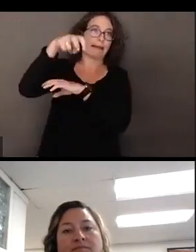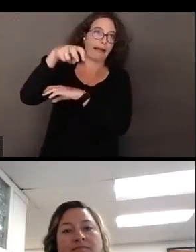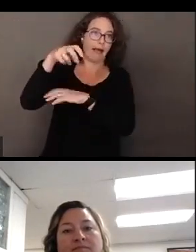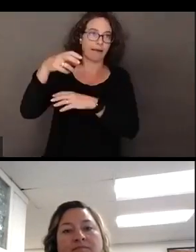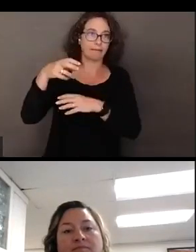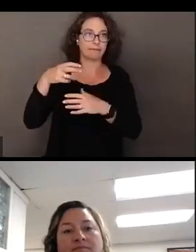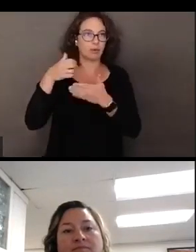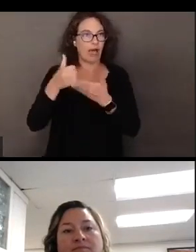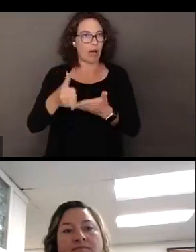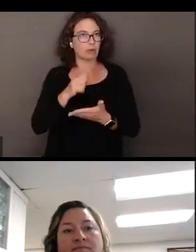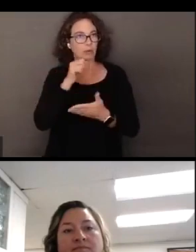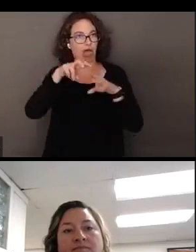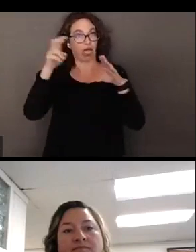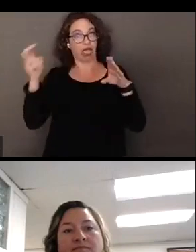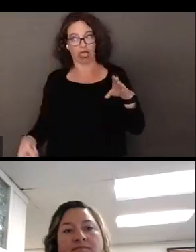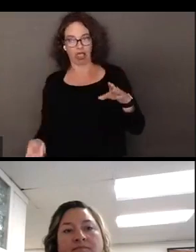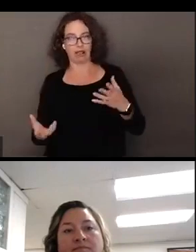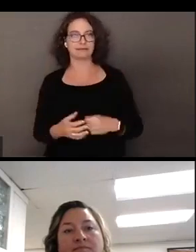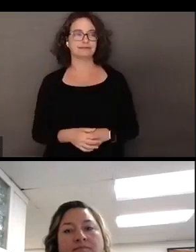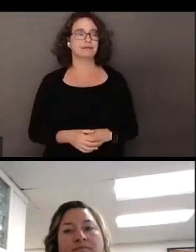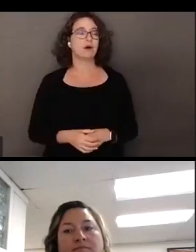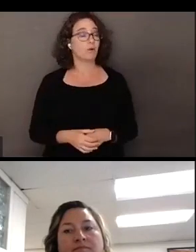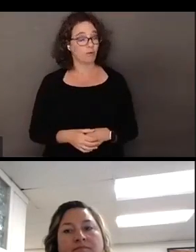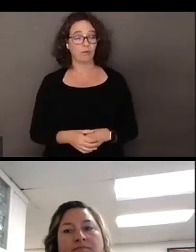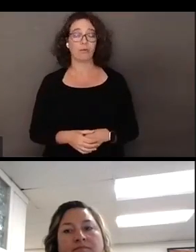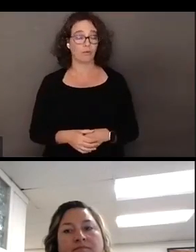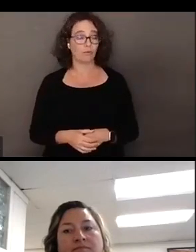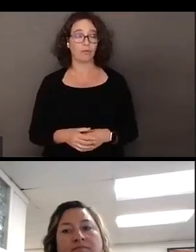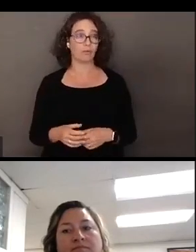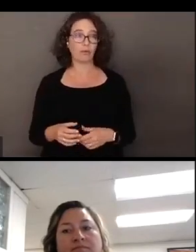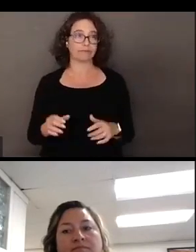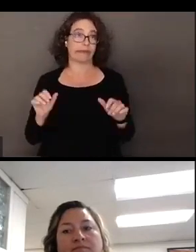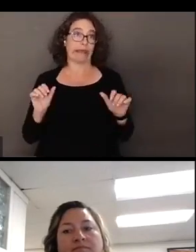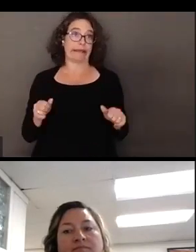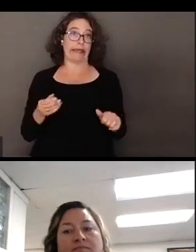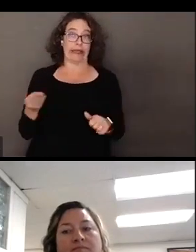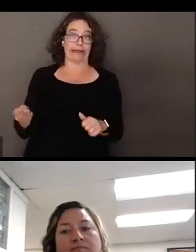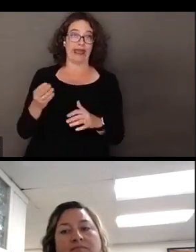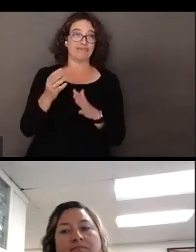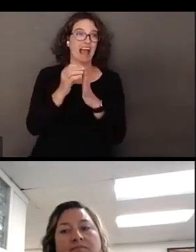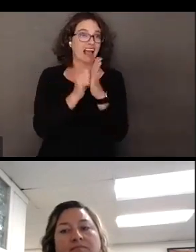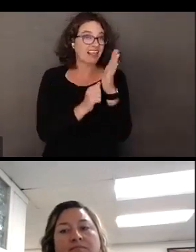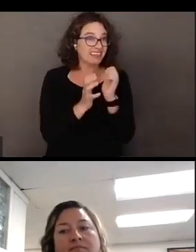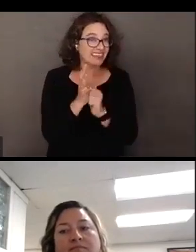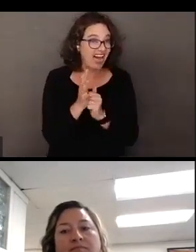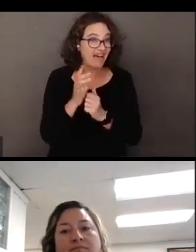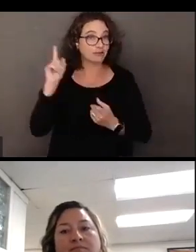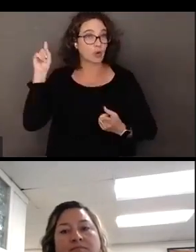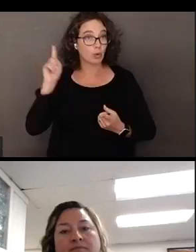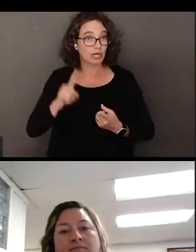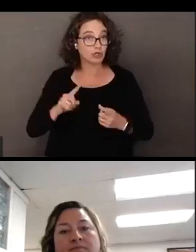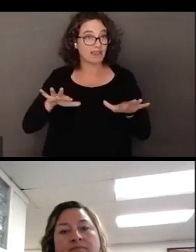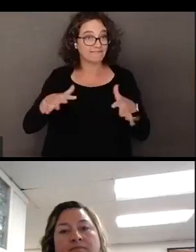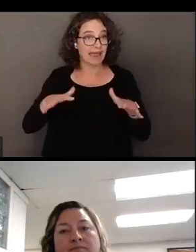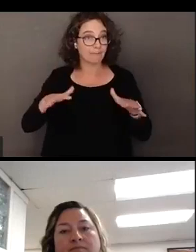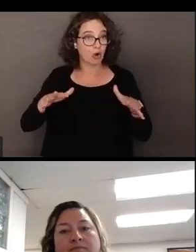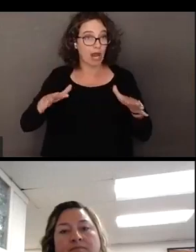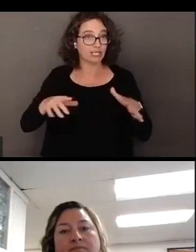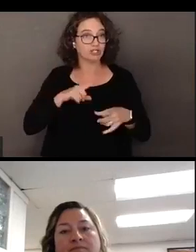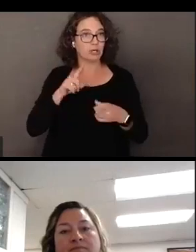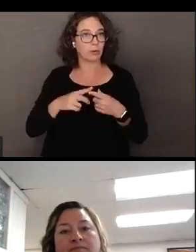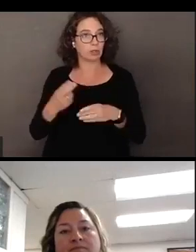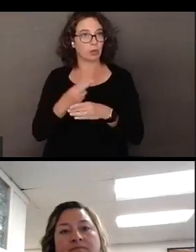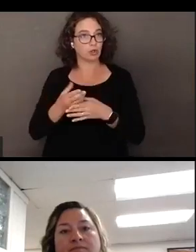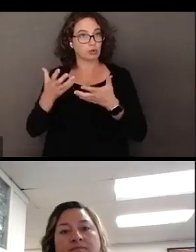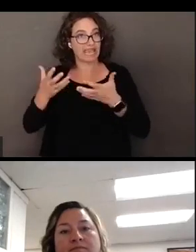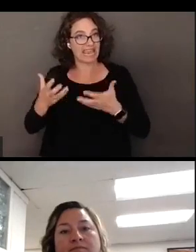balance or anything like that. And so they can do everything from gloves that reduce vibration while, you know, using heavy machinery, because if you expose yourself to